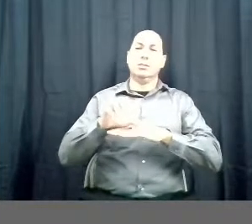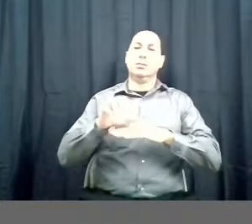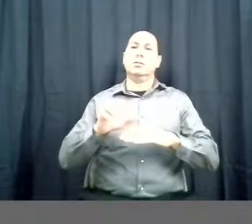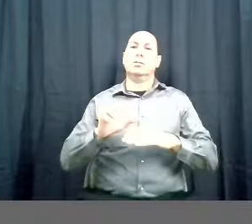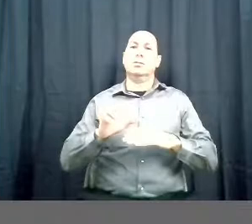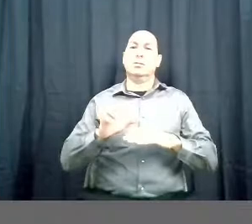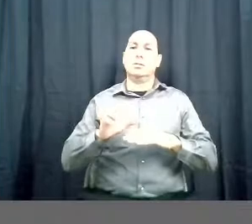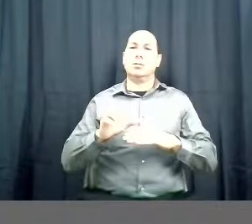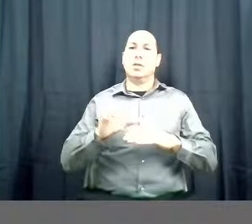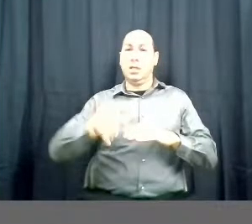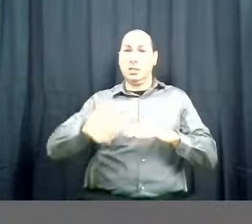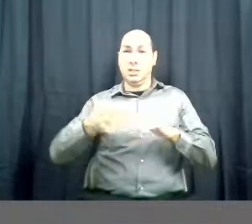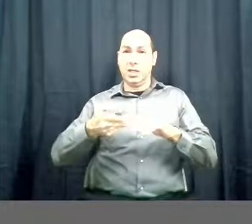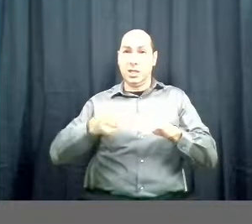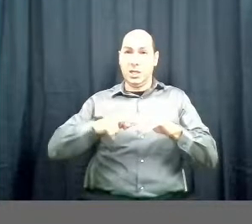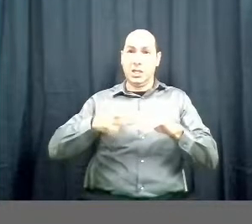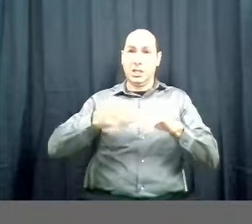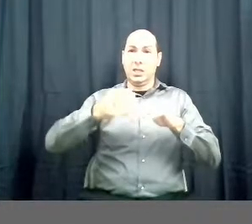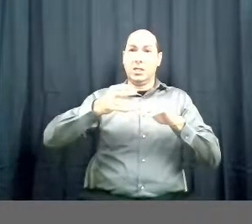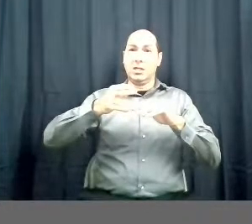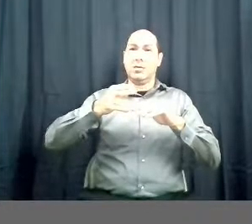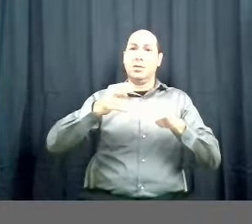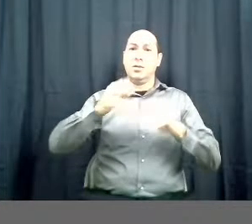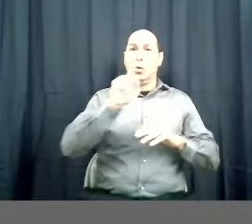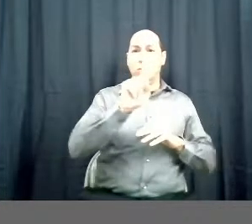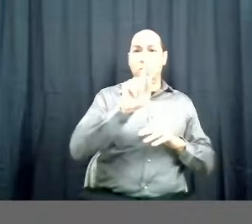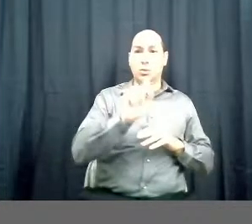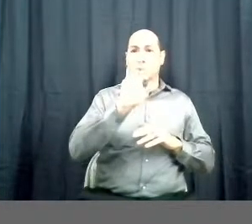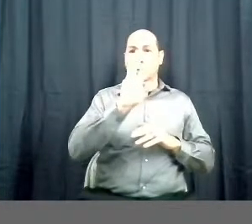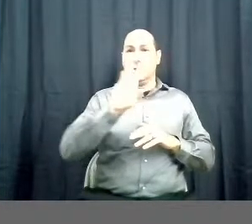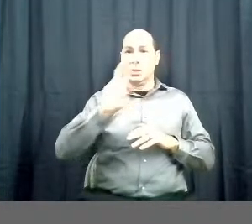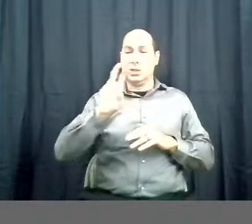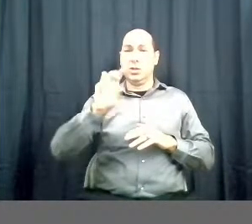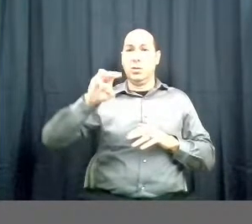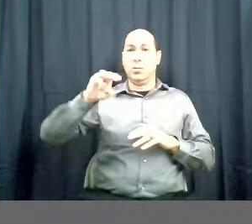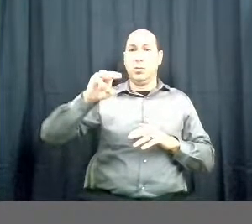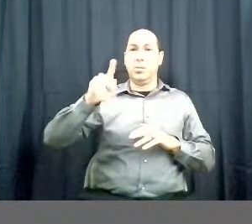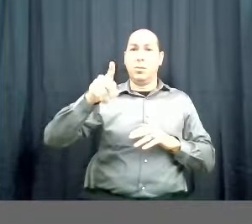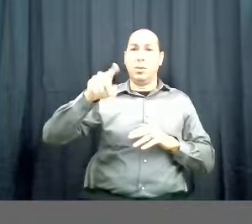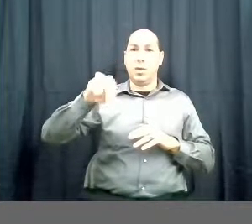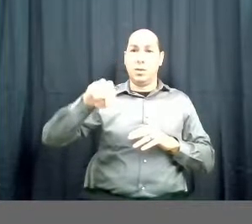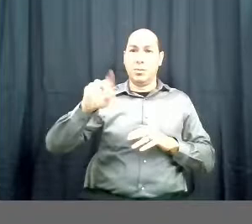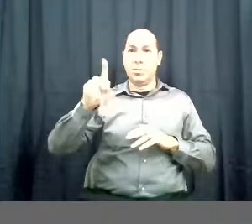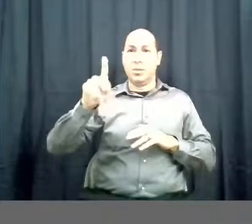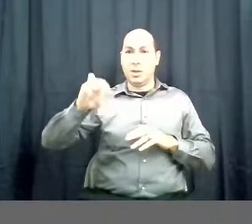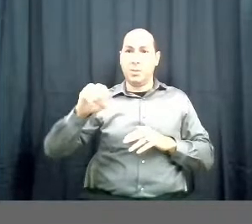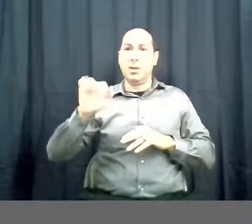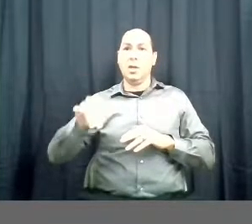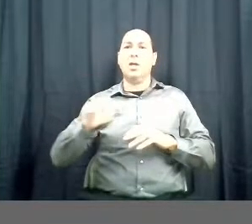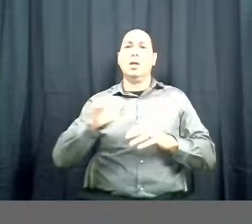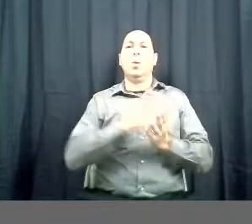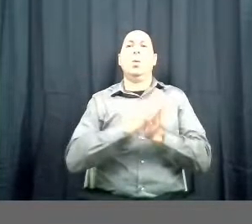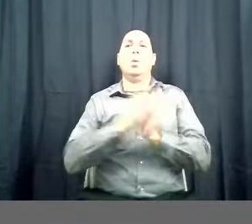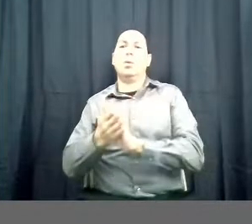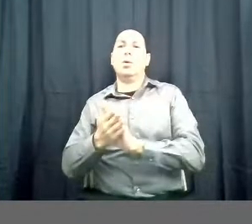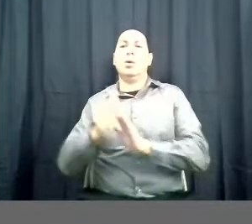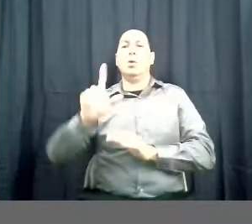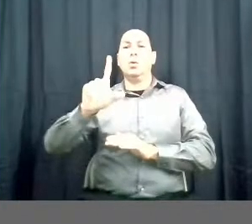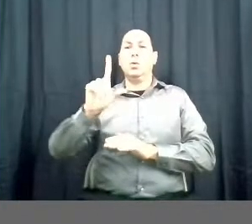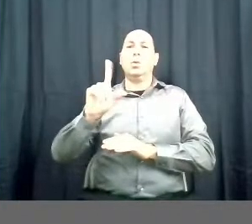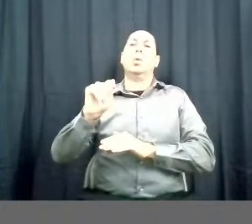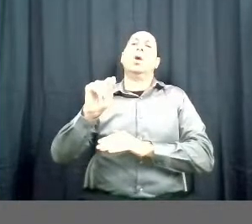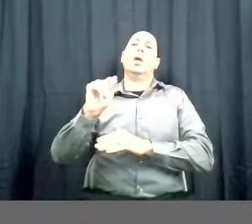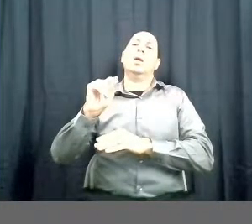incremental $1.60 PMPM, translating to $20 million annually, and that is potentially due to